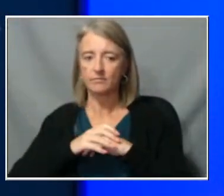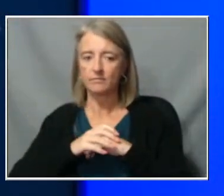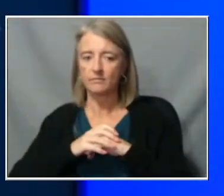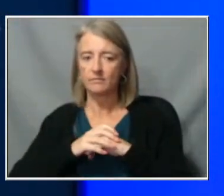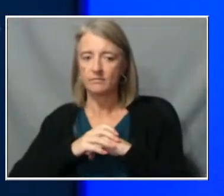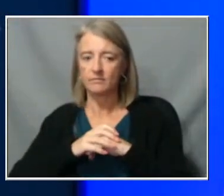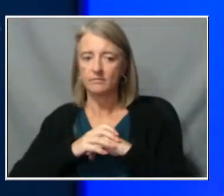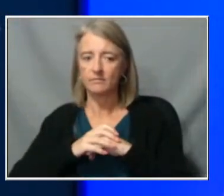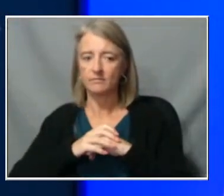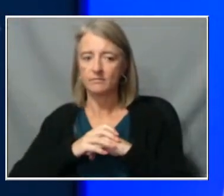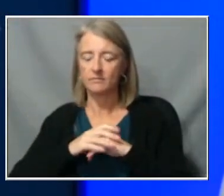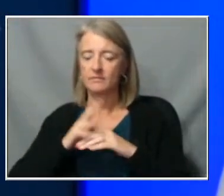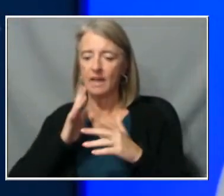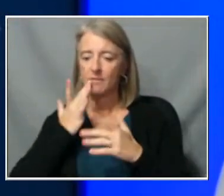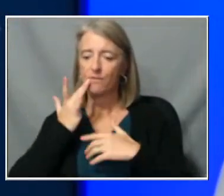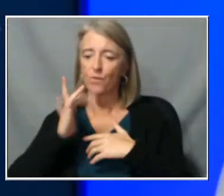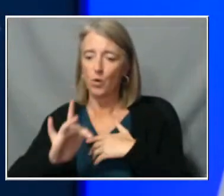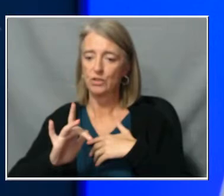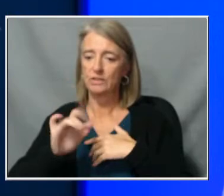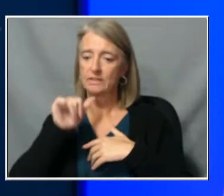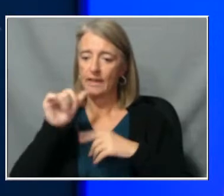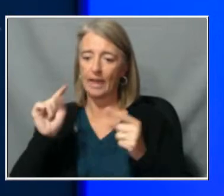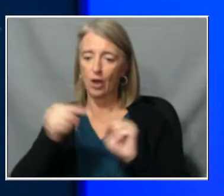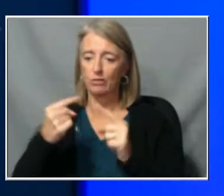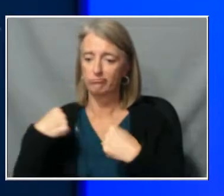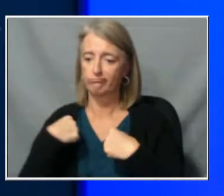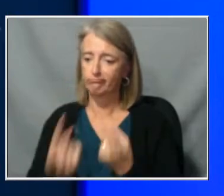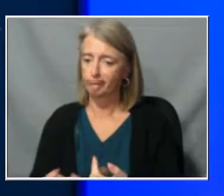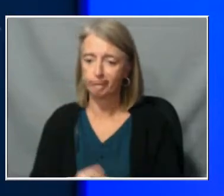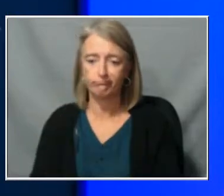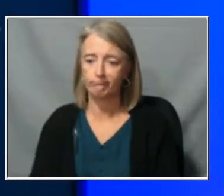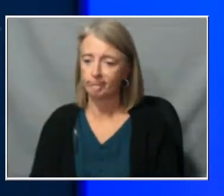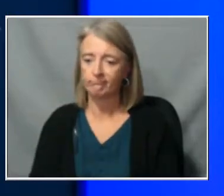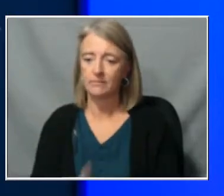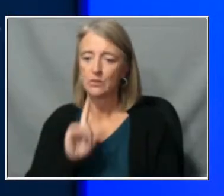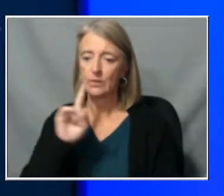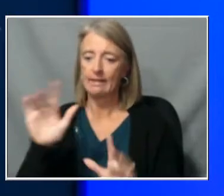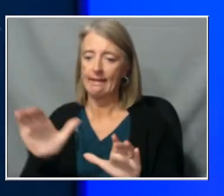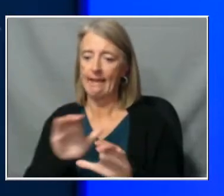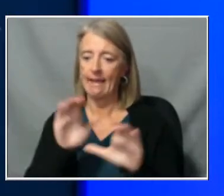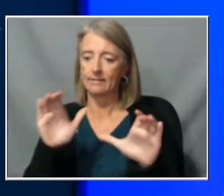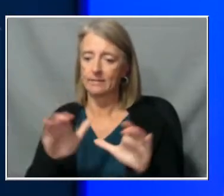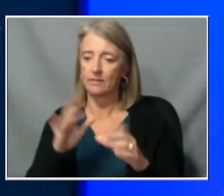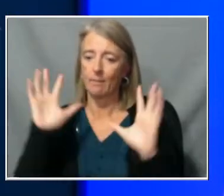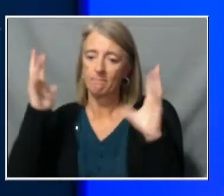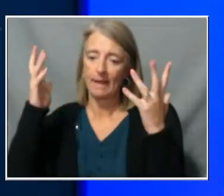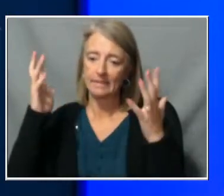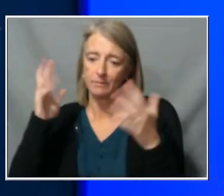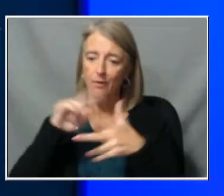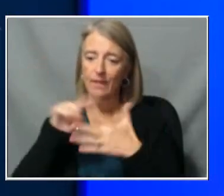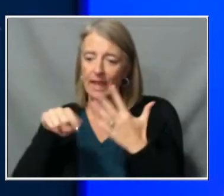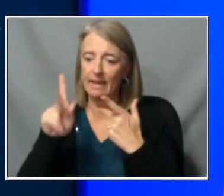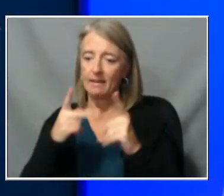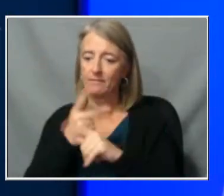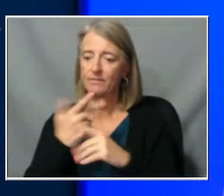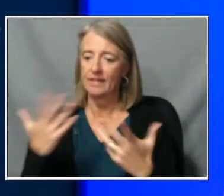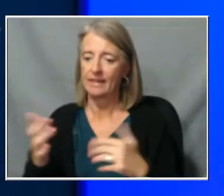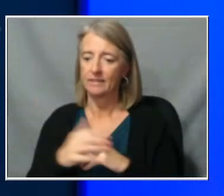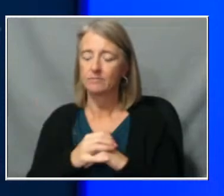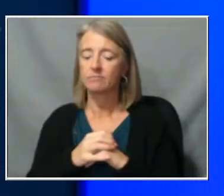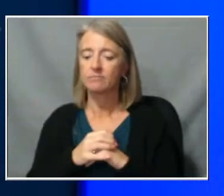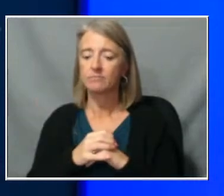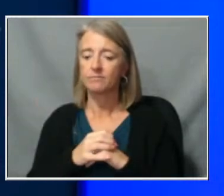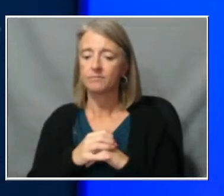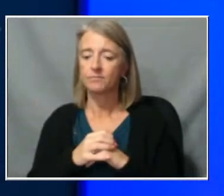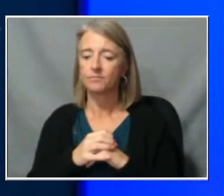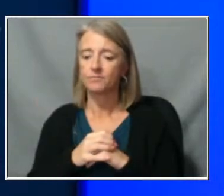I've been fortunate to not get hurt. Yeah, and I've been pretty active years ago. I played a lot of basketball and that sort of thing. So I just try